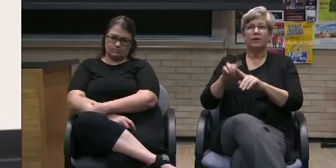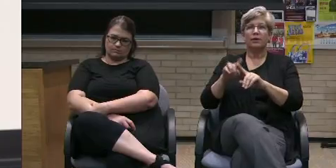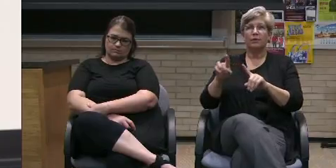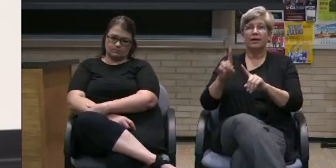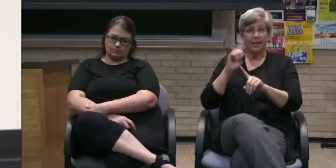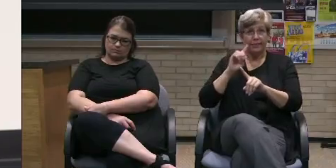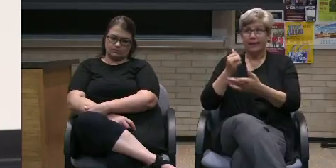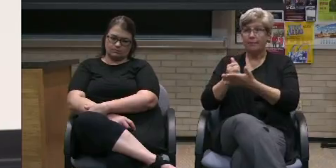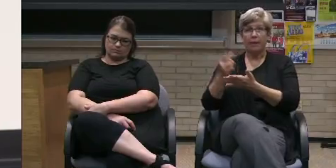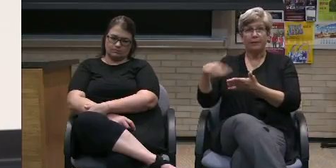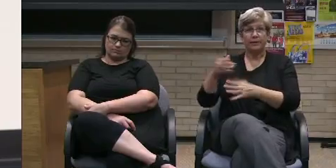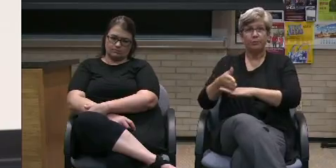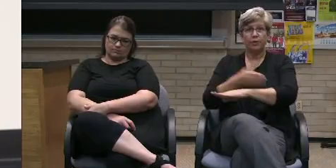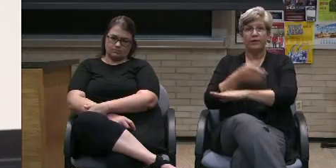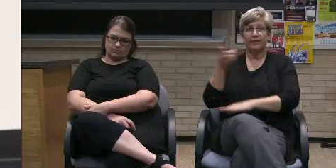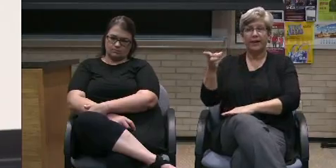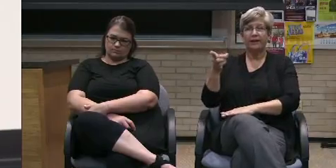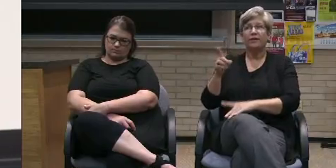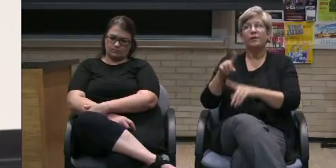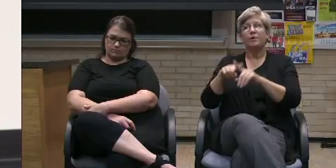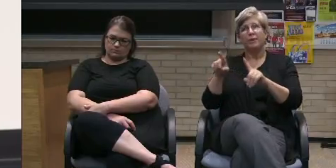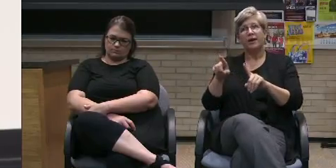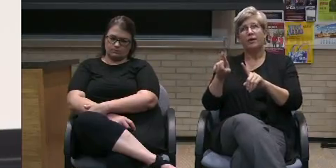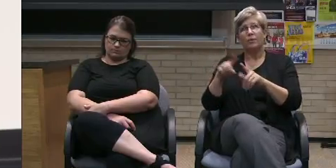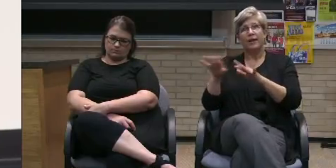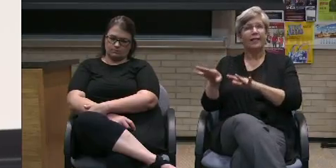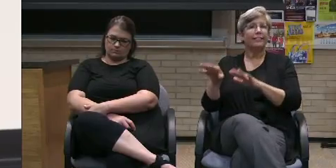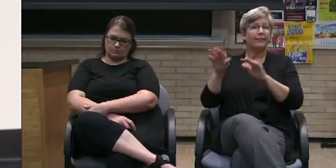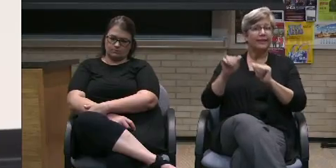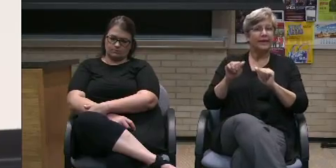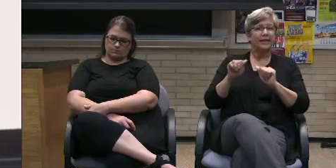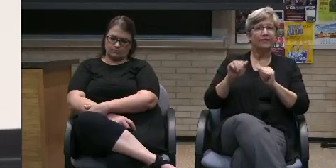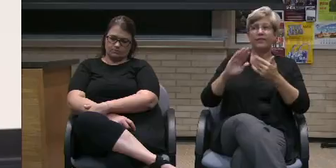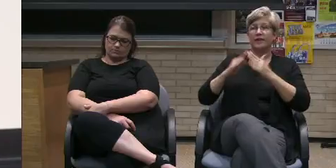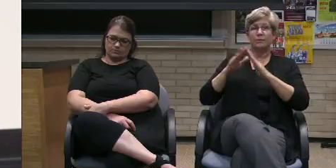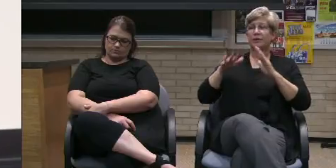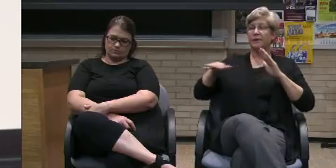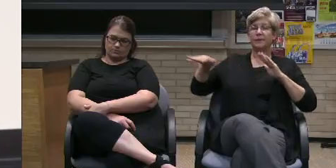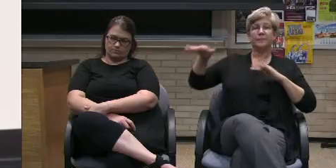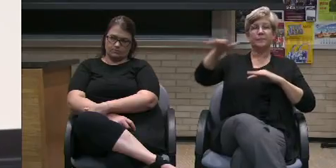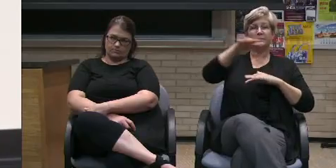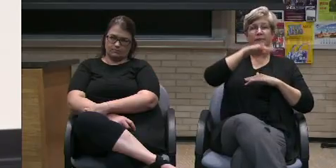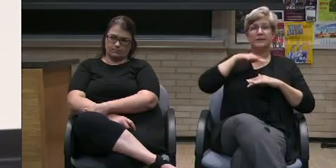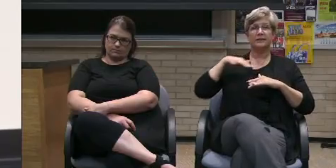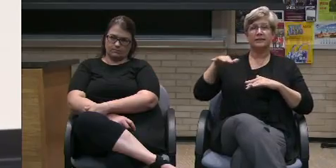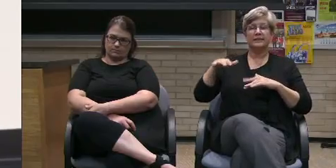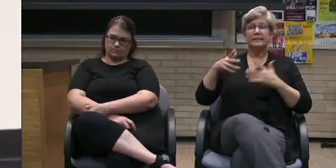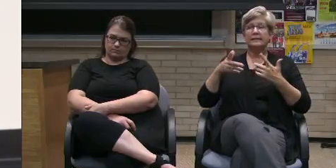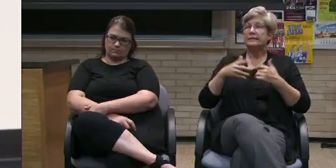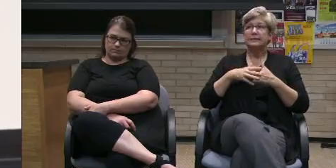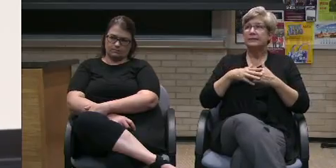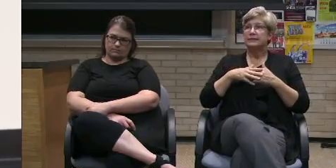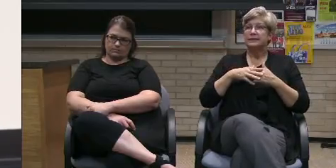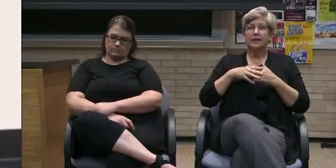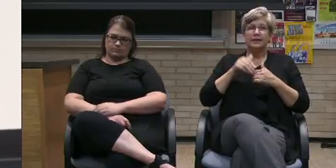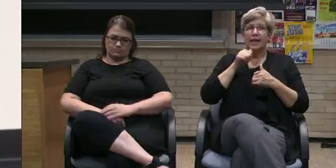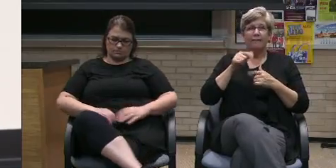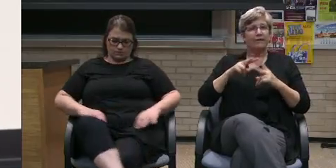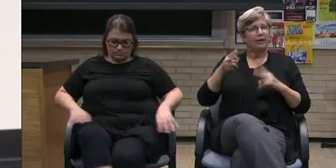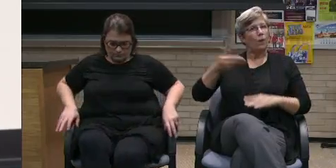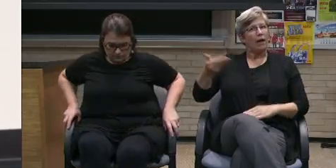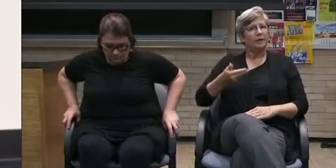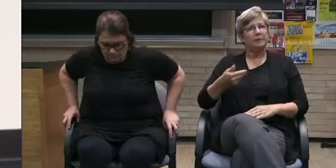on. But then when I leave campus, the community is less, this is my generous term, they're not so welcoming of my